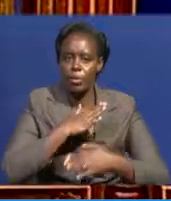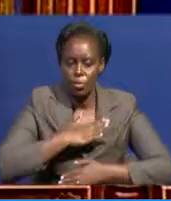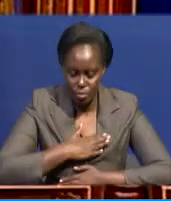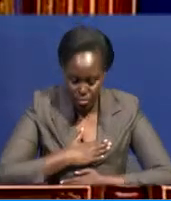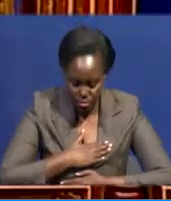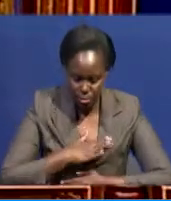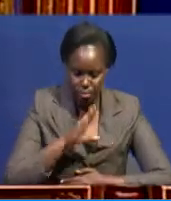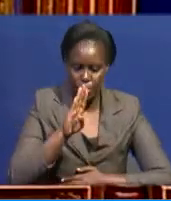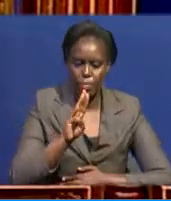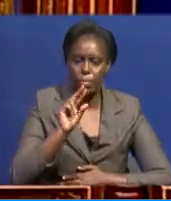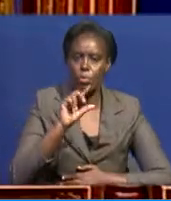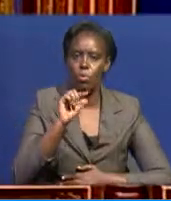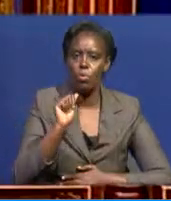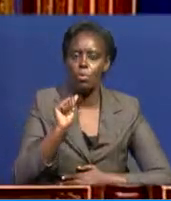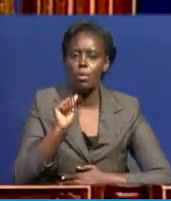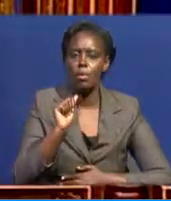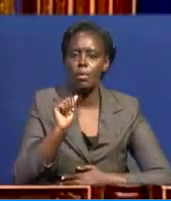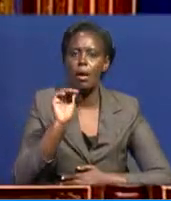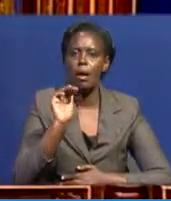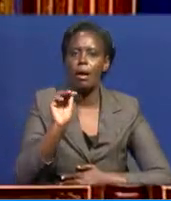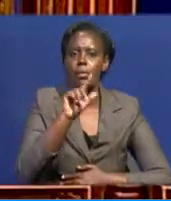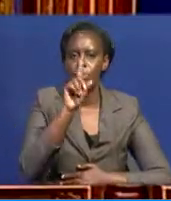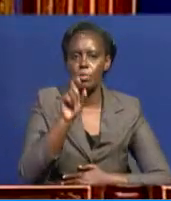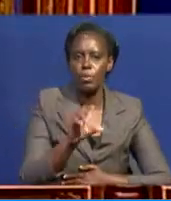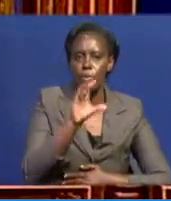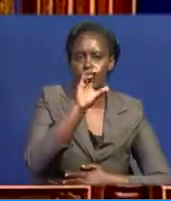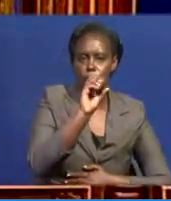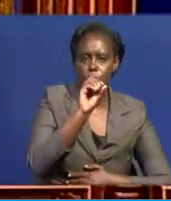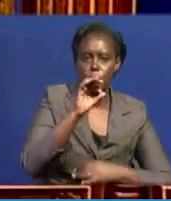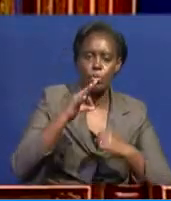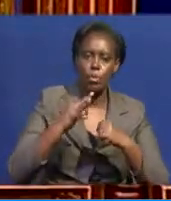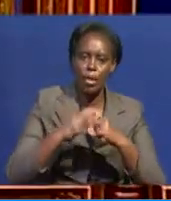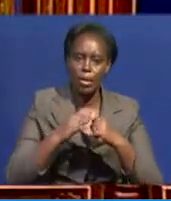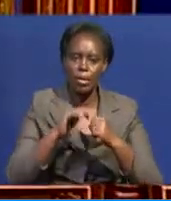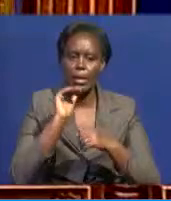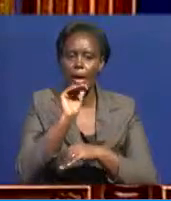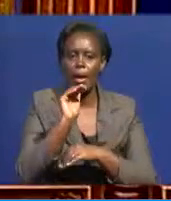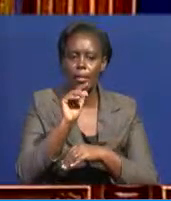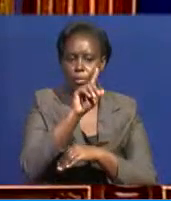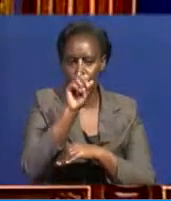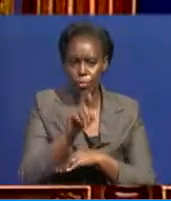Mbugua. So Senator Mbugua, ask question number 008.